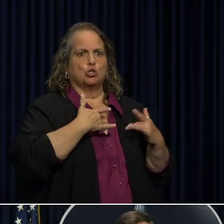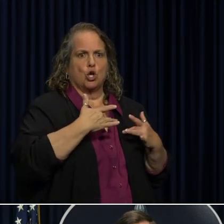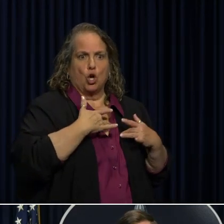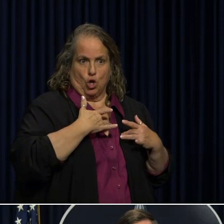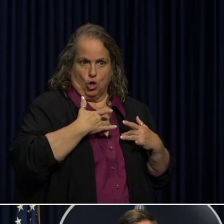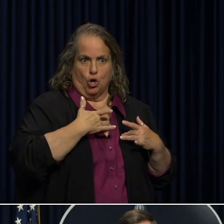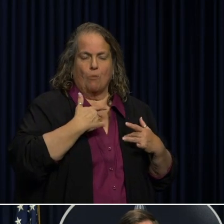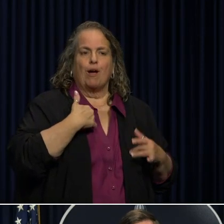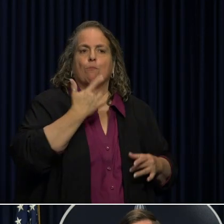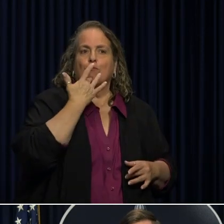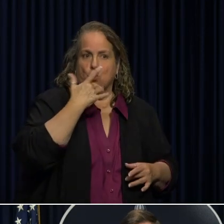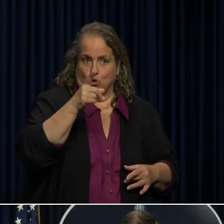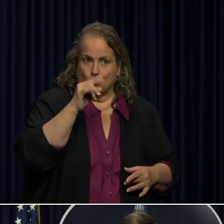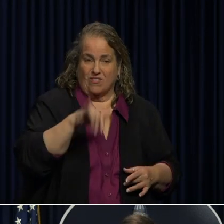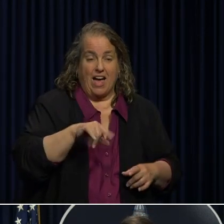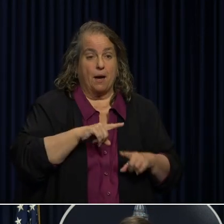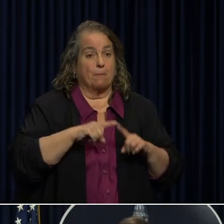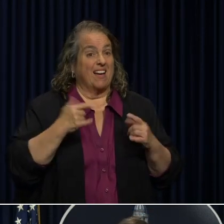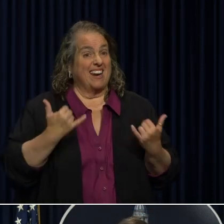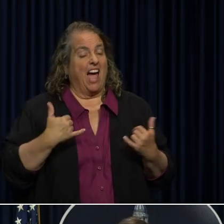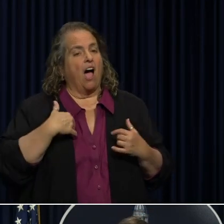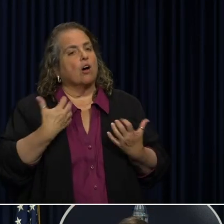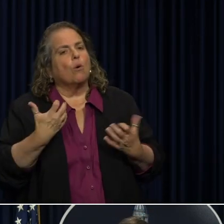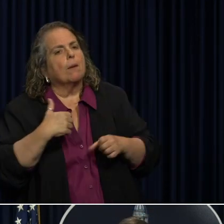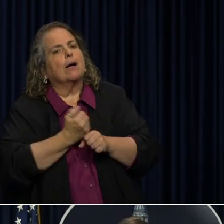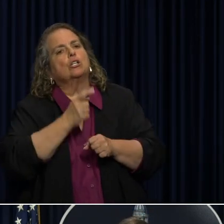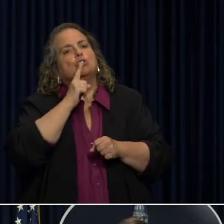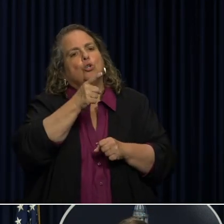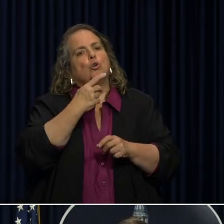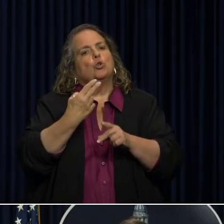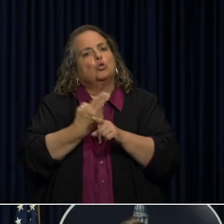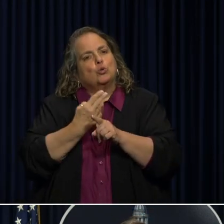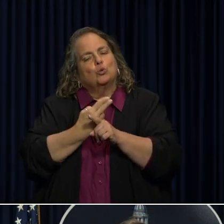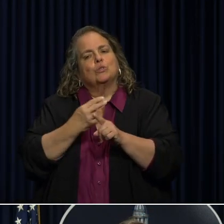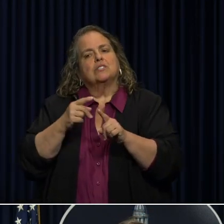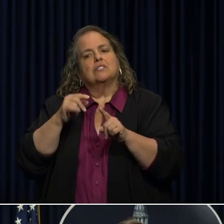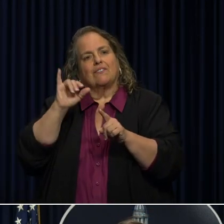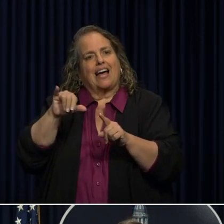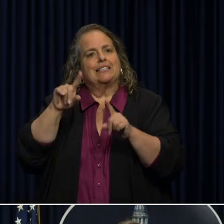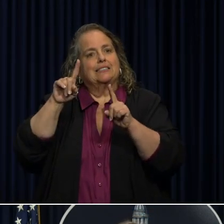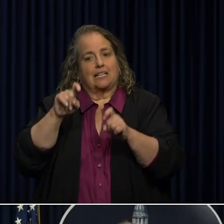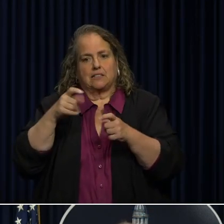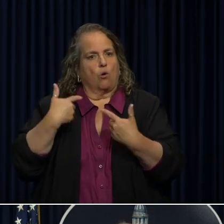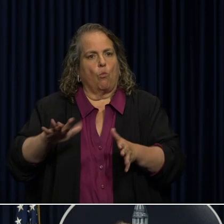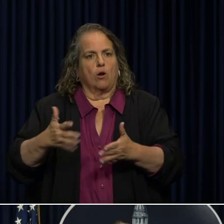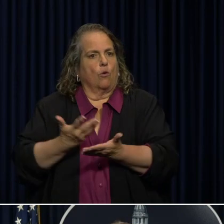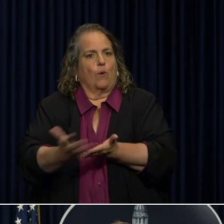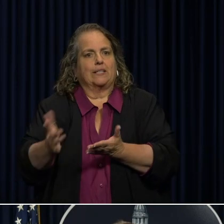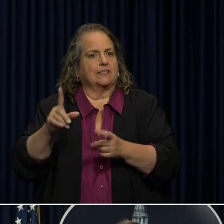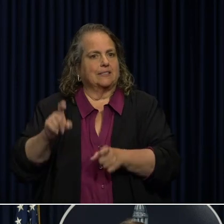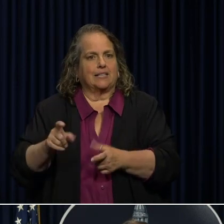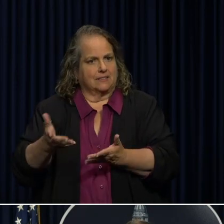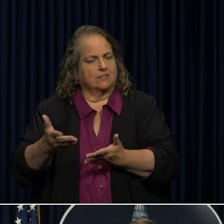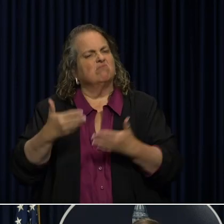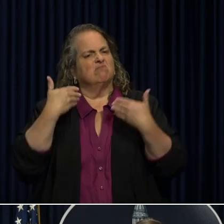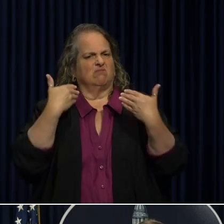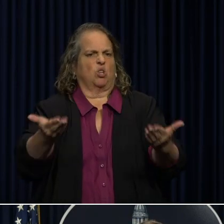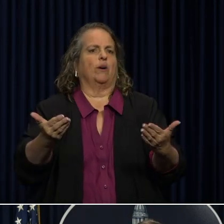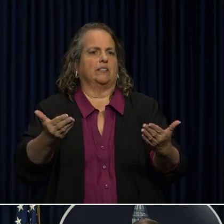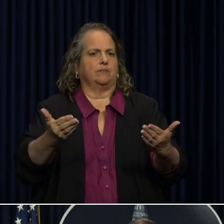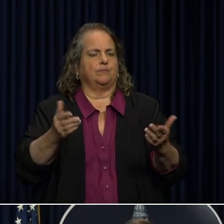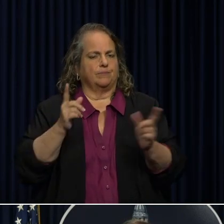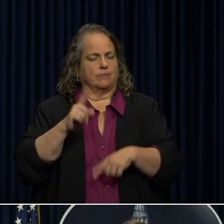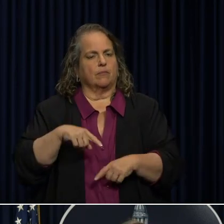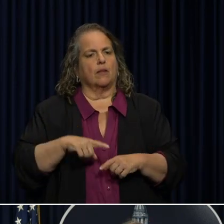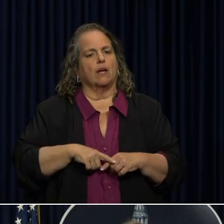symptomatic. But at this point, we want to make sure that we use that testing capacity. With the announcement of opening of